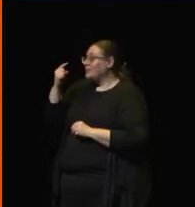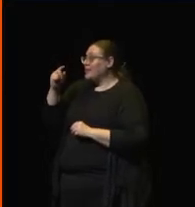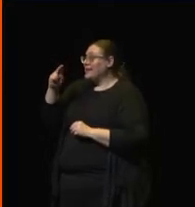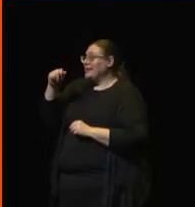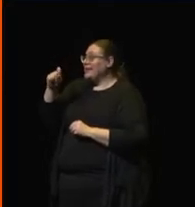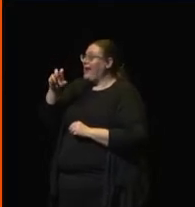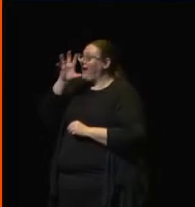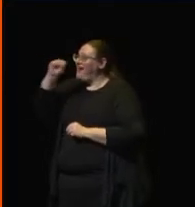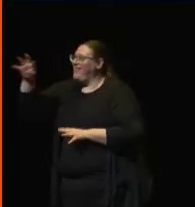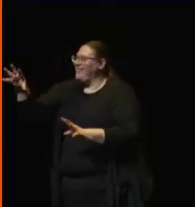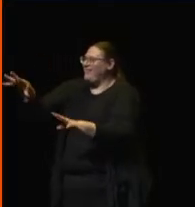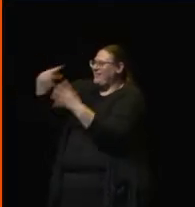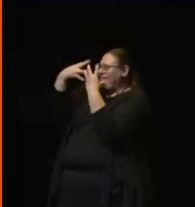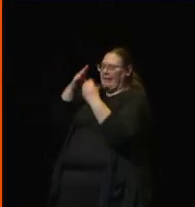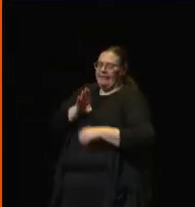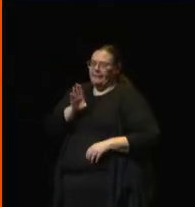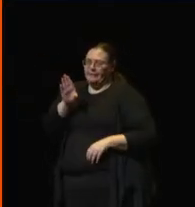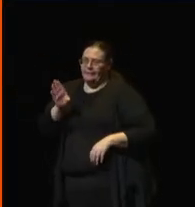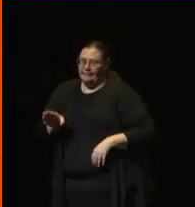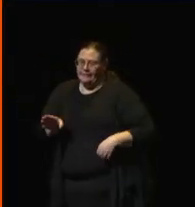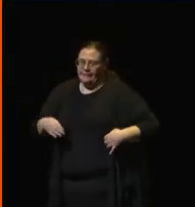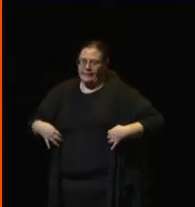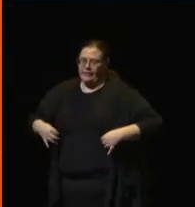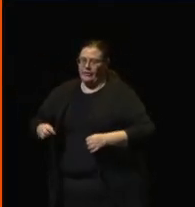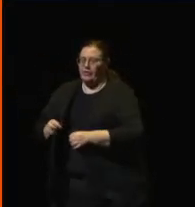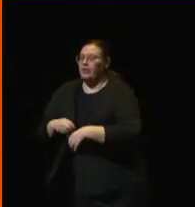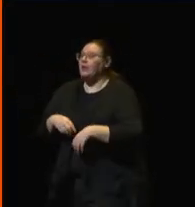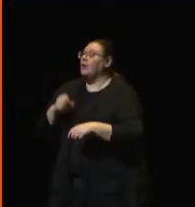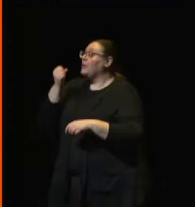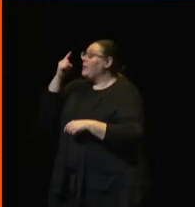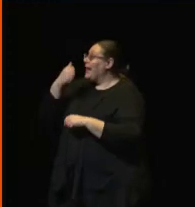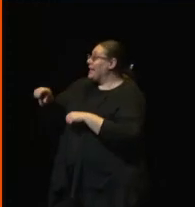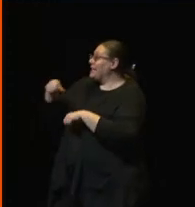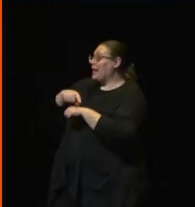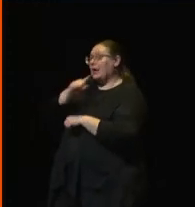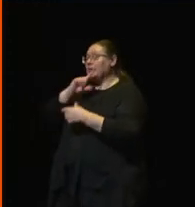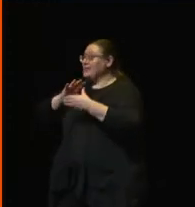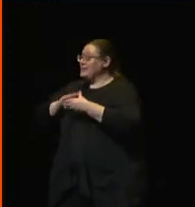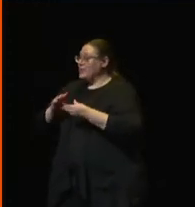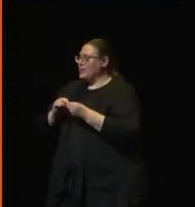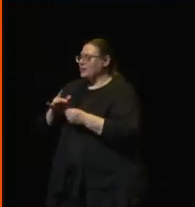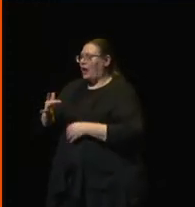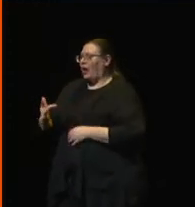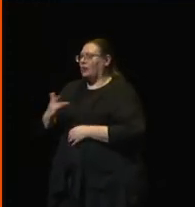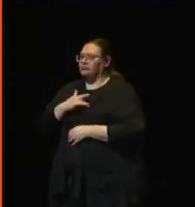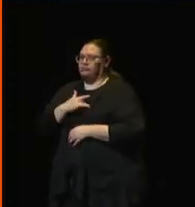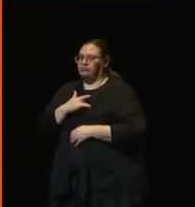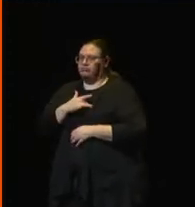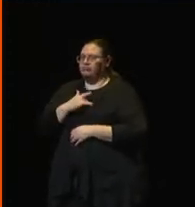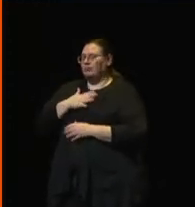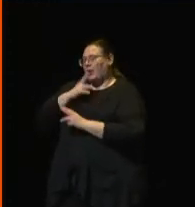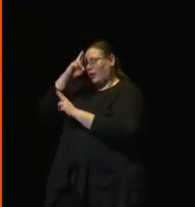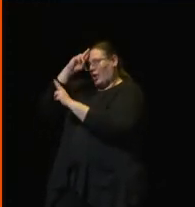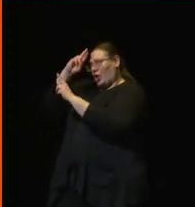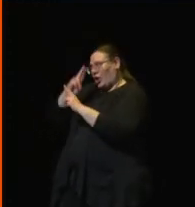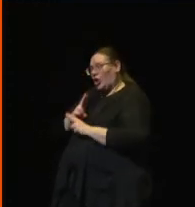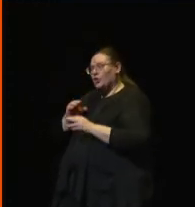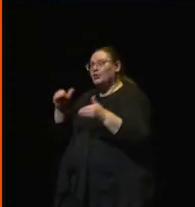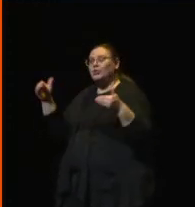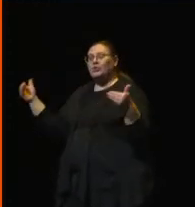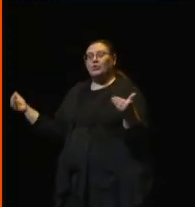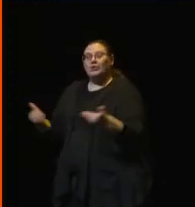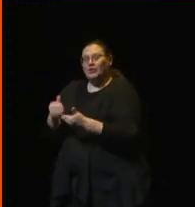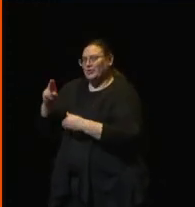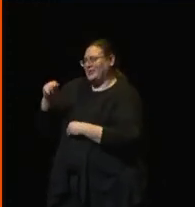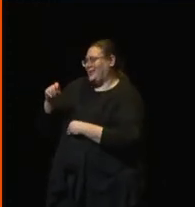spotlight, but when he speaks, it is always poignant. It is my sincere honor to get to introduce him in